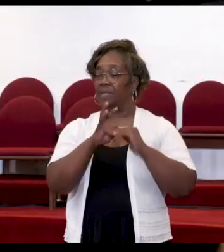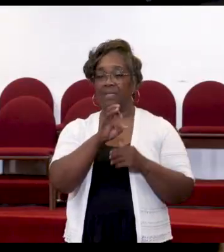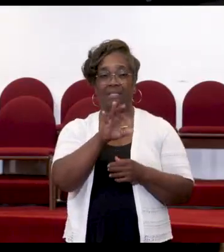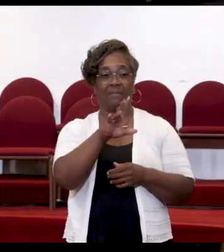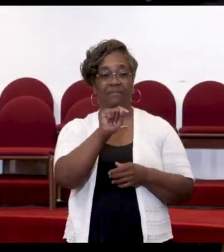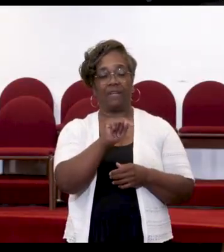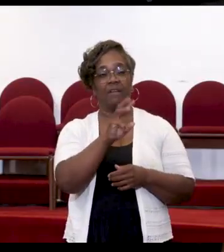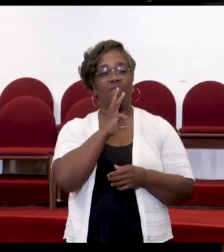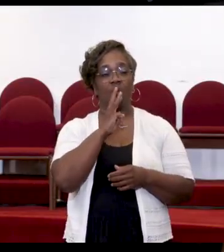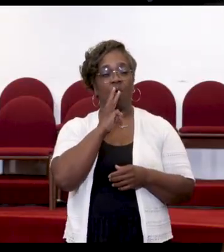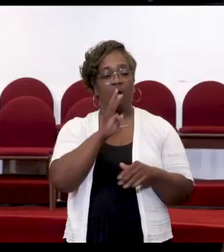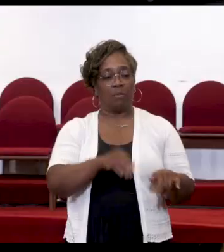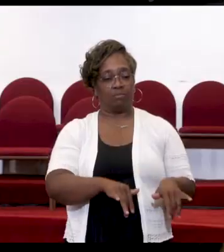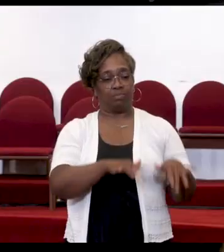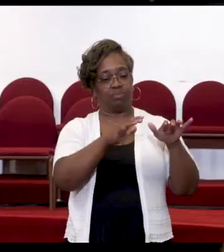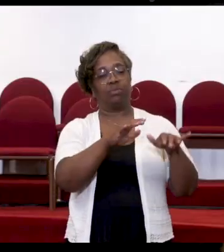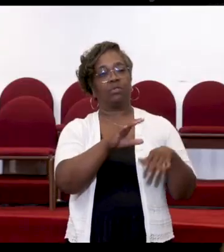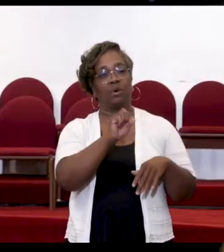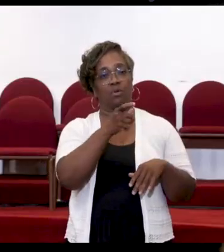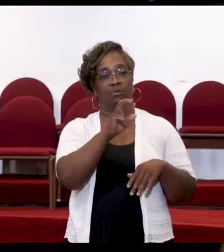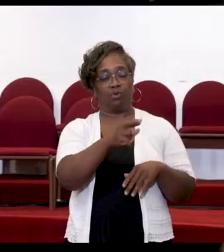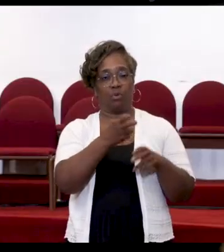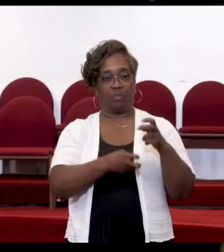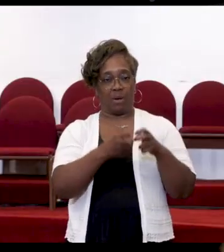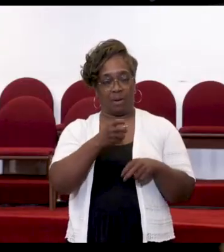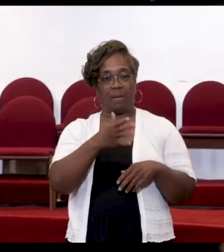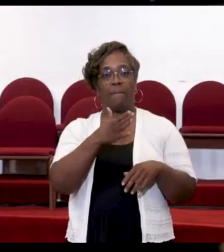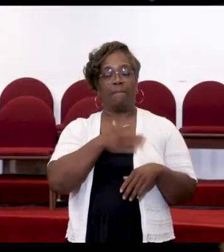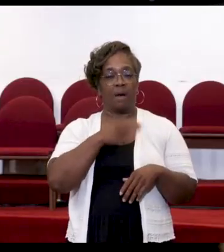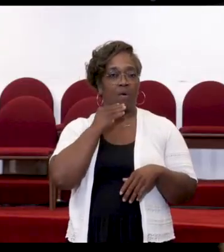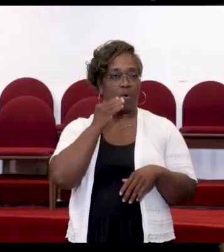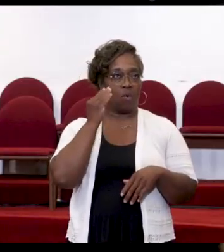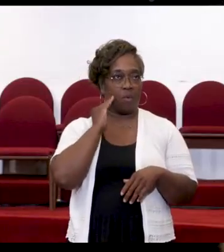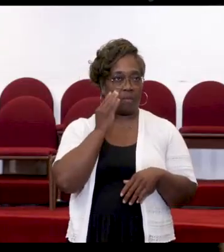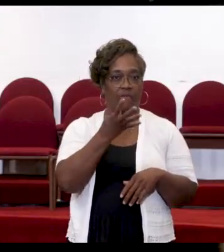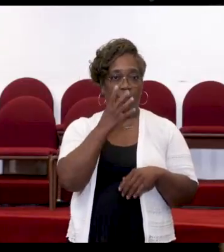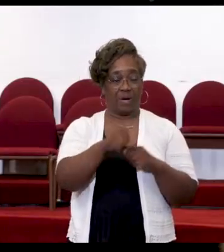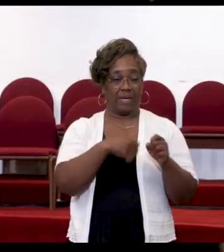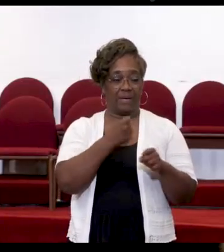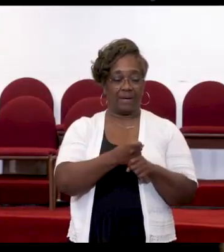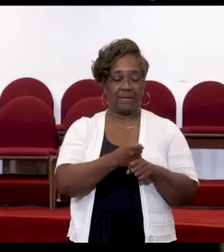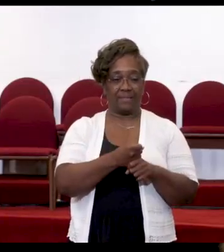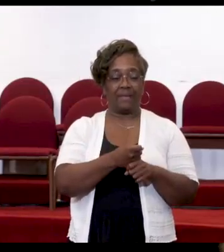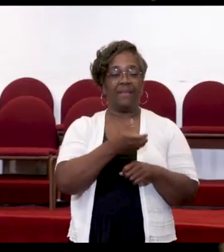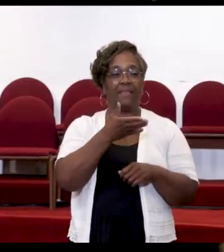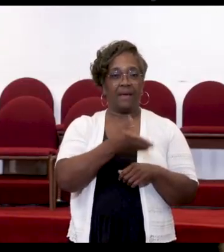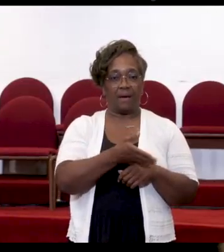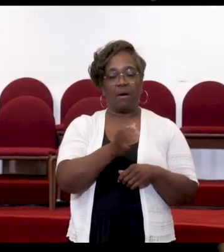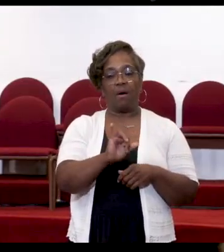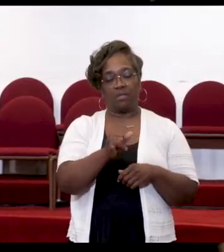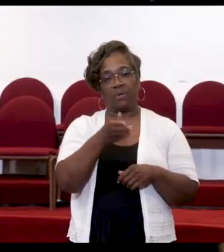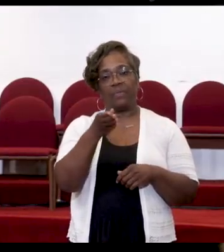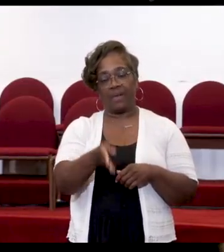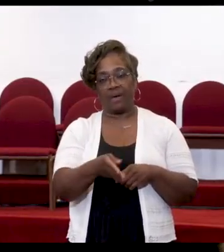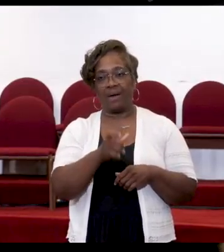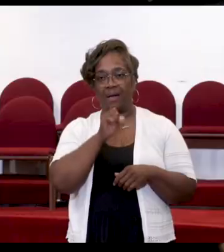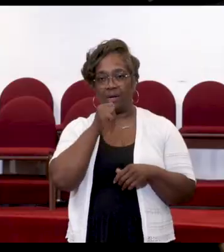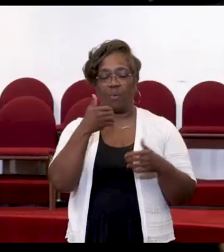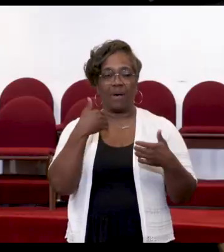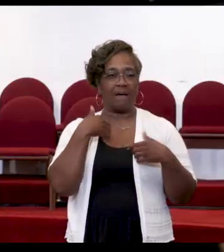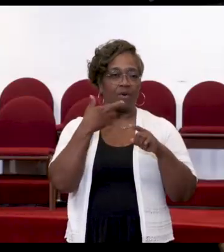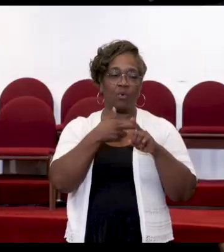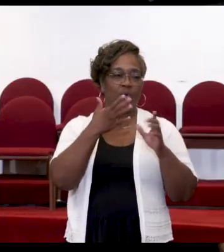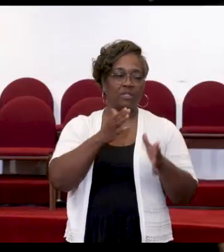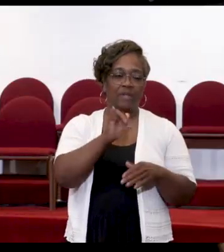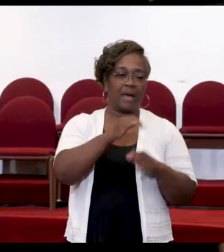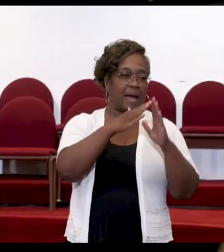Yeah. So the sewer problem that I'm having at my house for 4 years, not only is it there, I'm dealing over there. I don't have a tenant in that house because